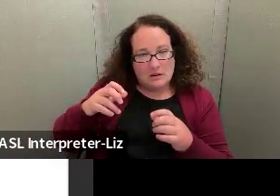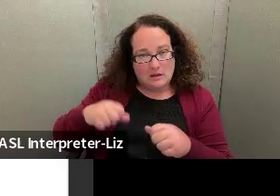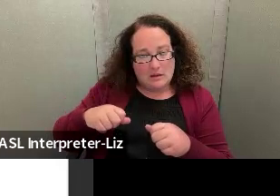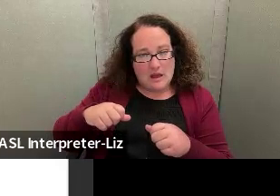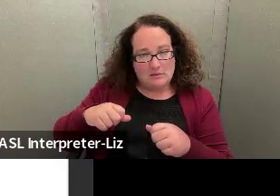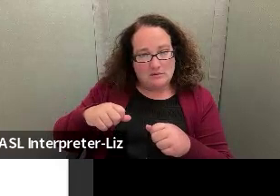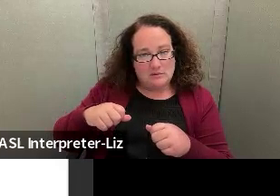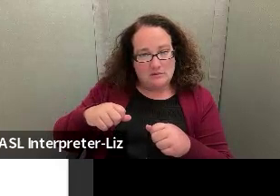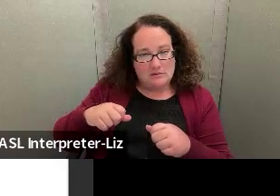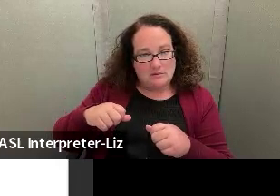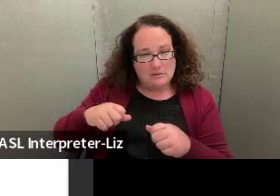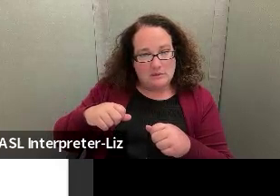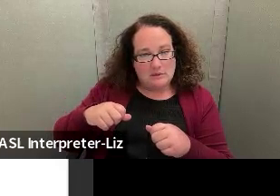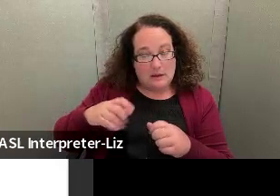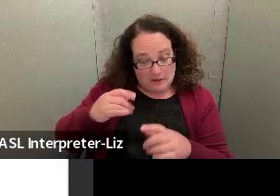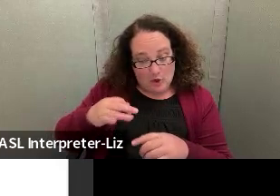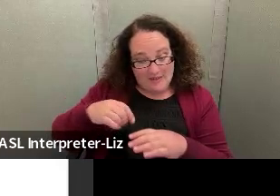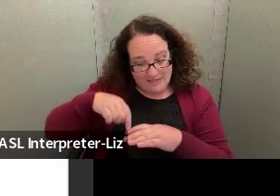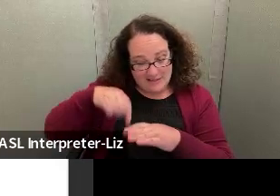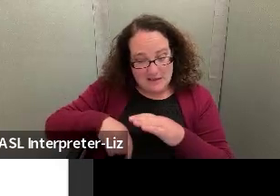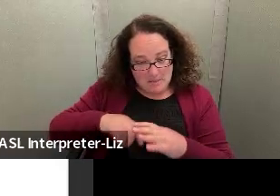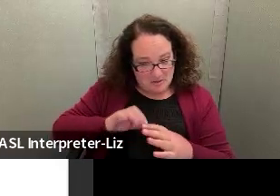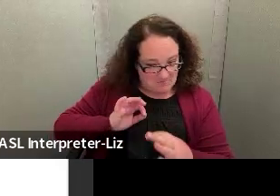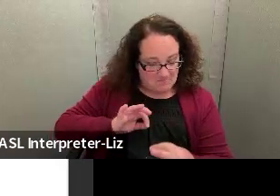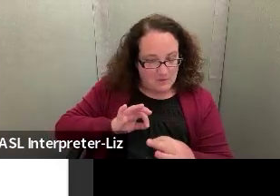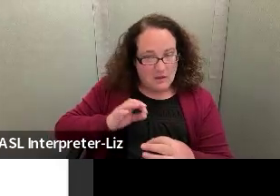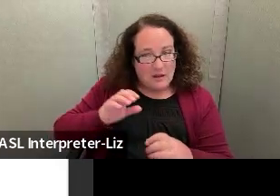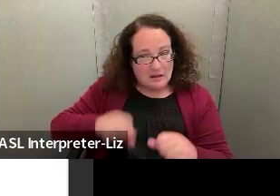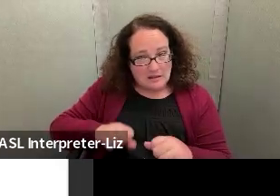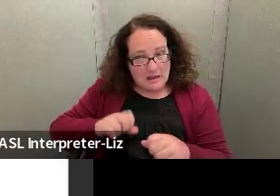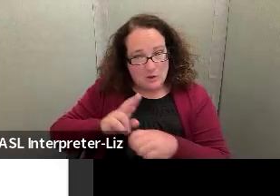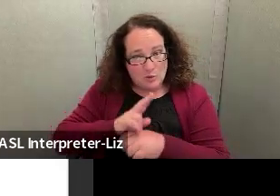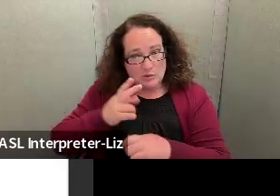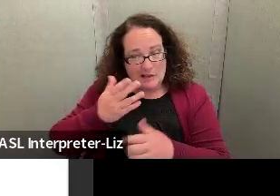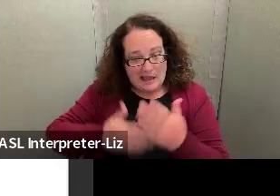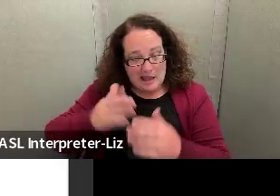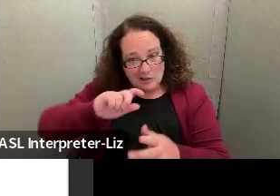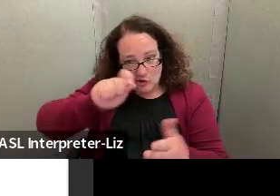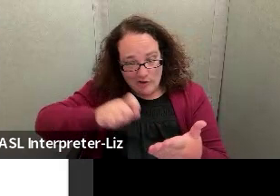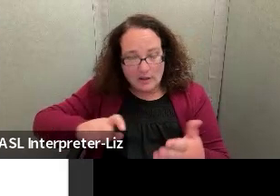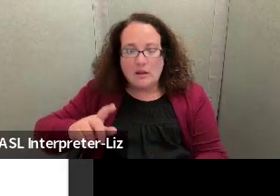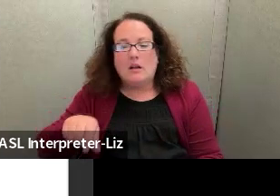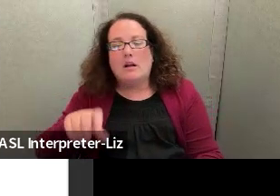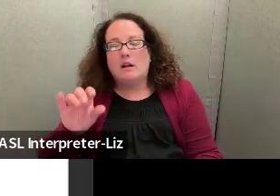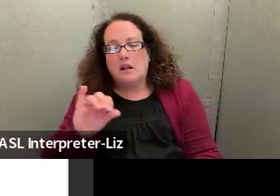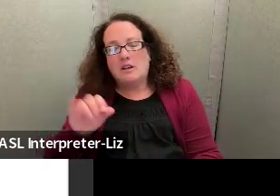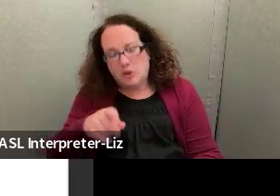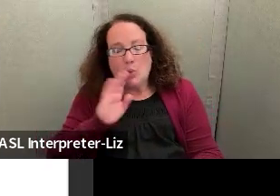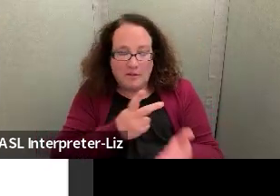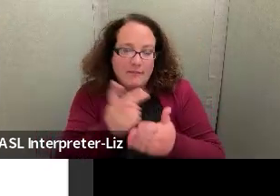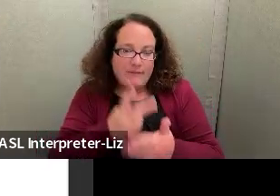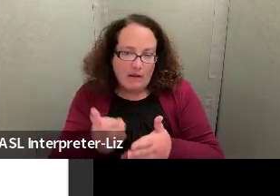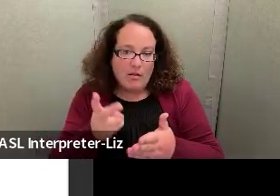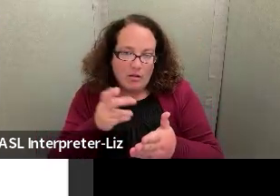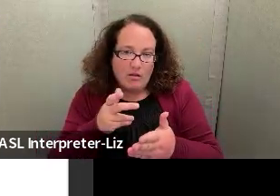like if the depth and everything is set to like how you do it? Yeah, it would be like any other manufacturing process. You'd fail a lot until you